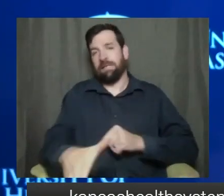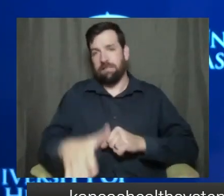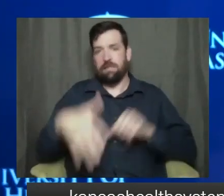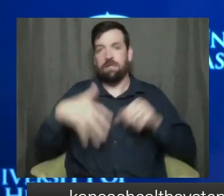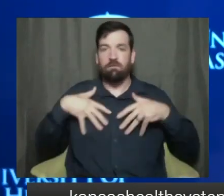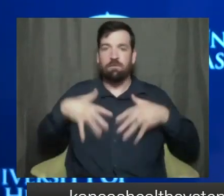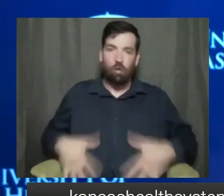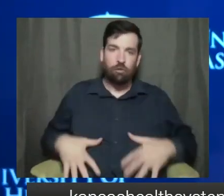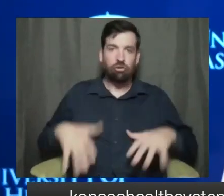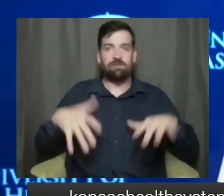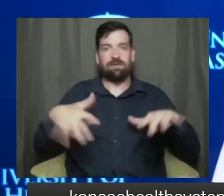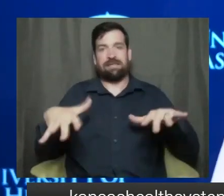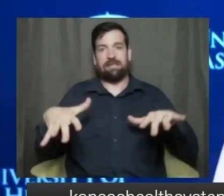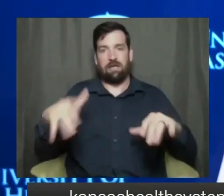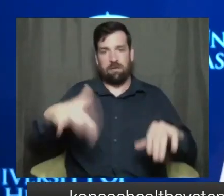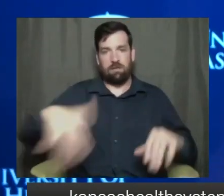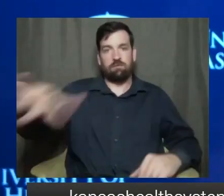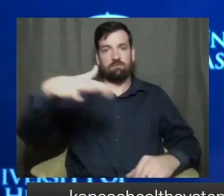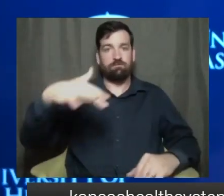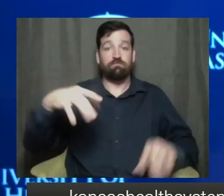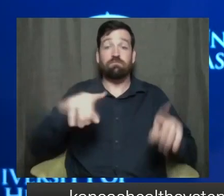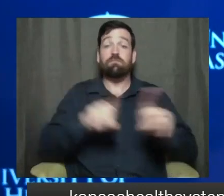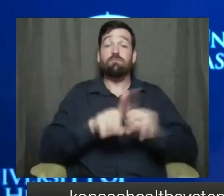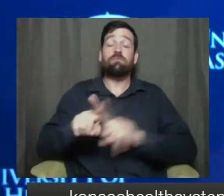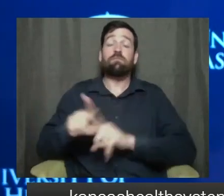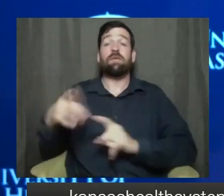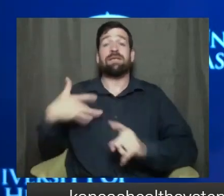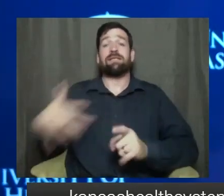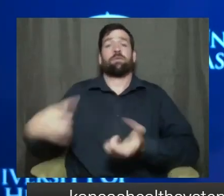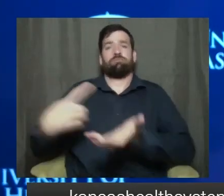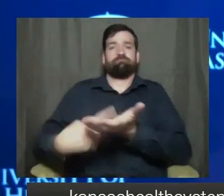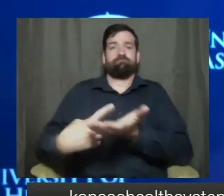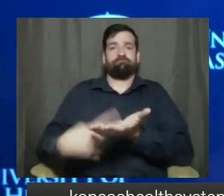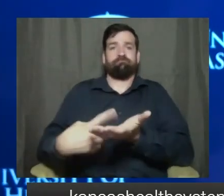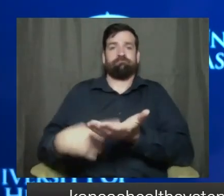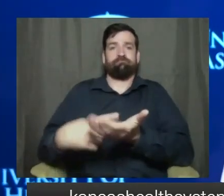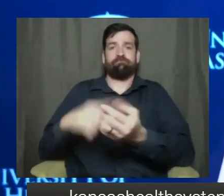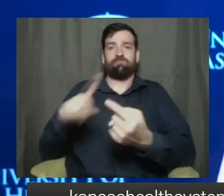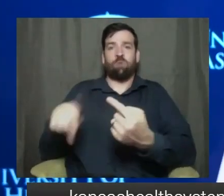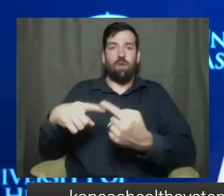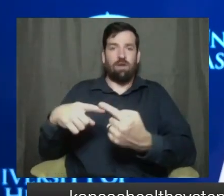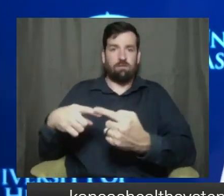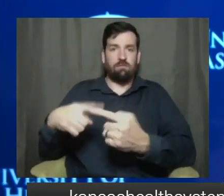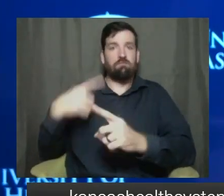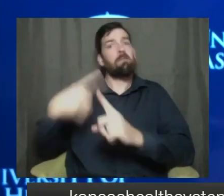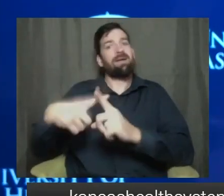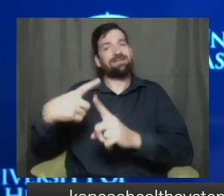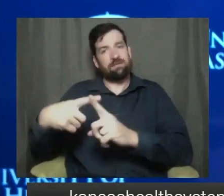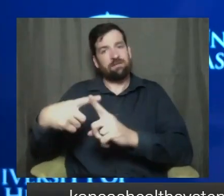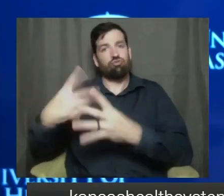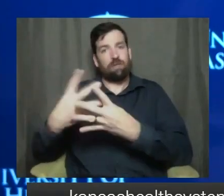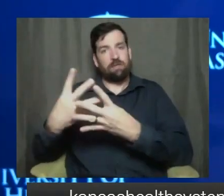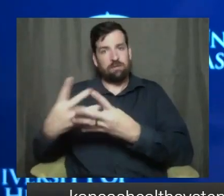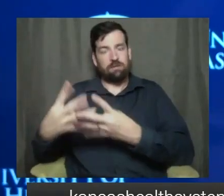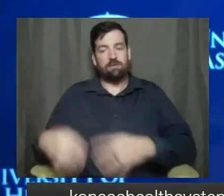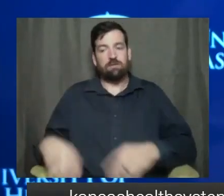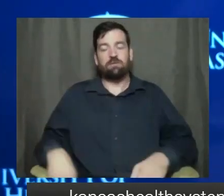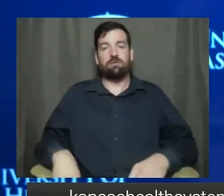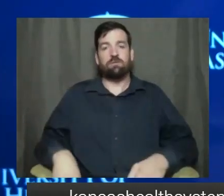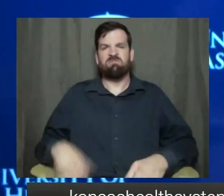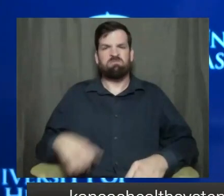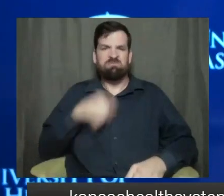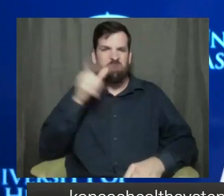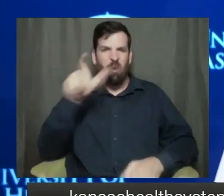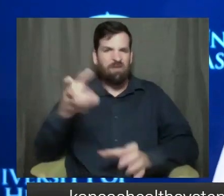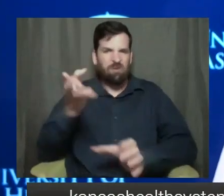And the other thing that I usually talk to patients when they have those positive screens is that, you don't have to see a psychiatrist. You can